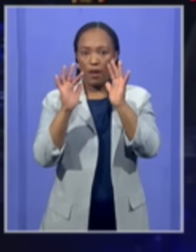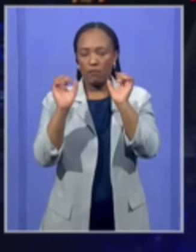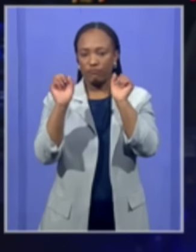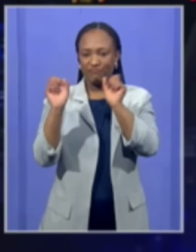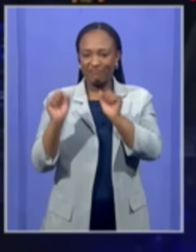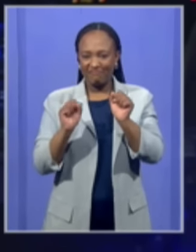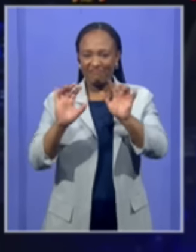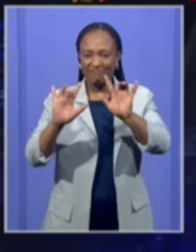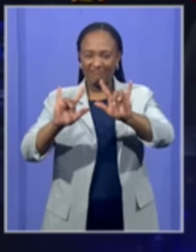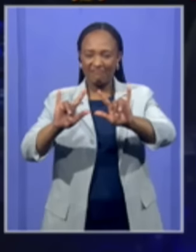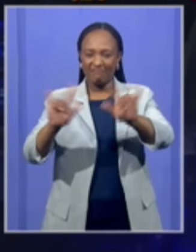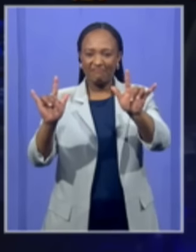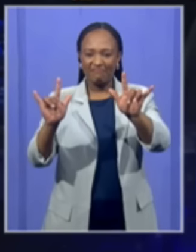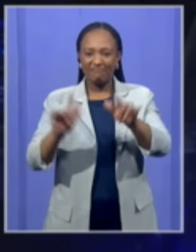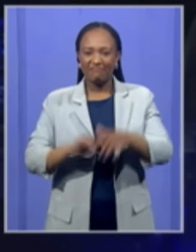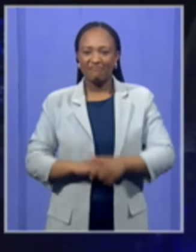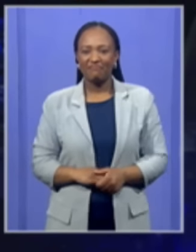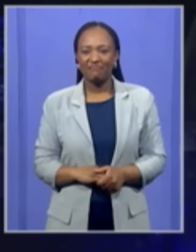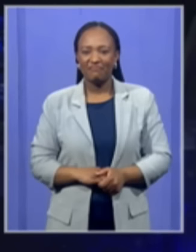Ke o taba.